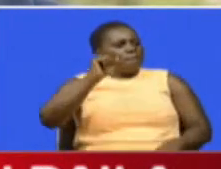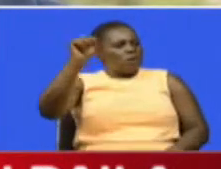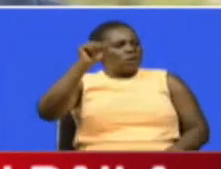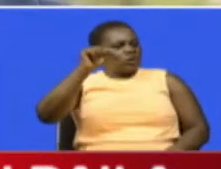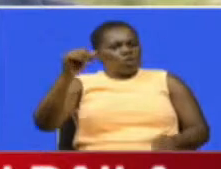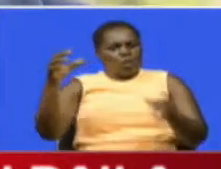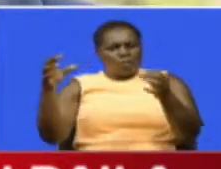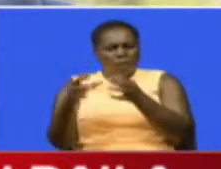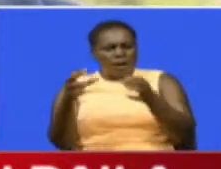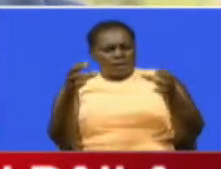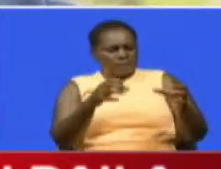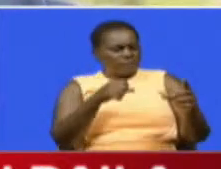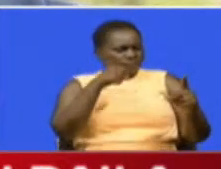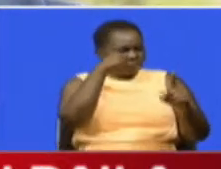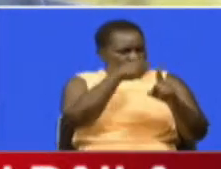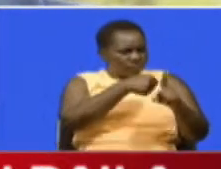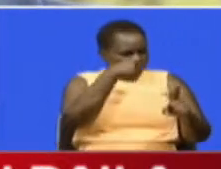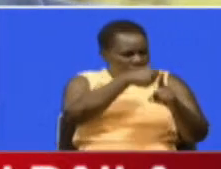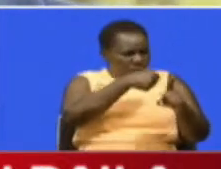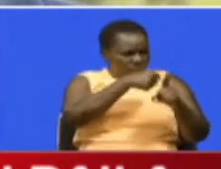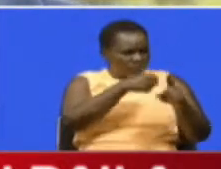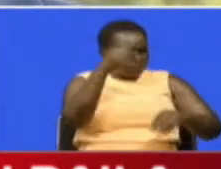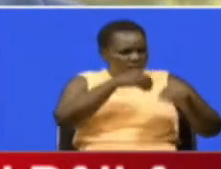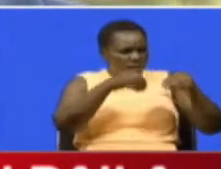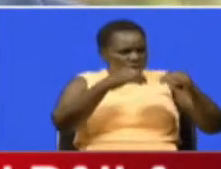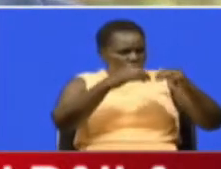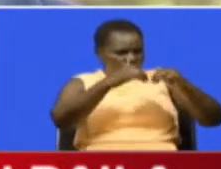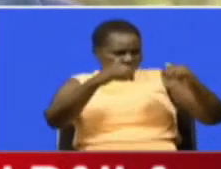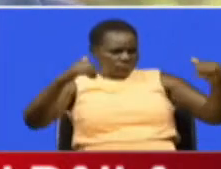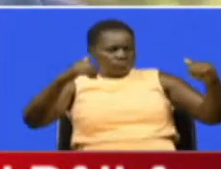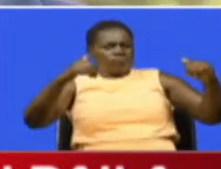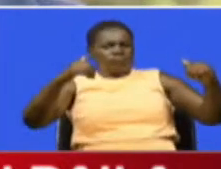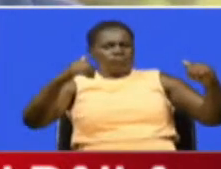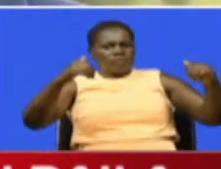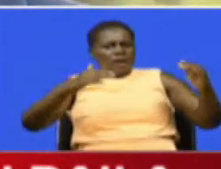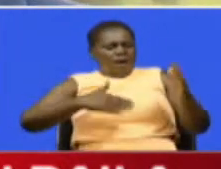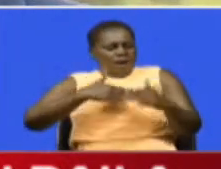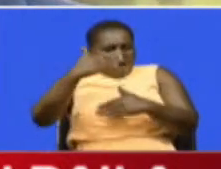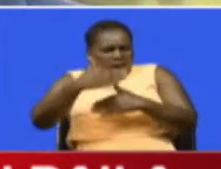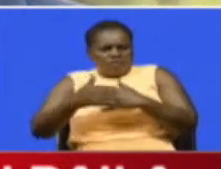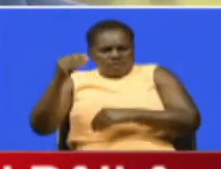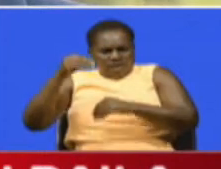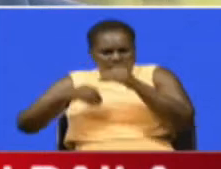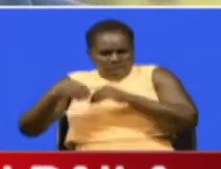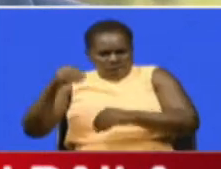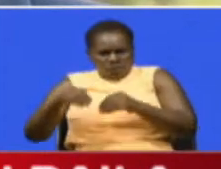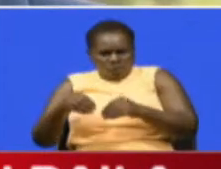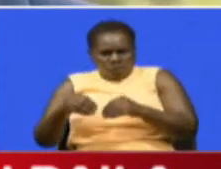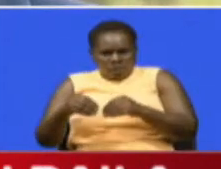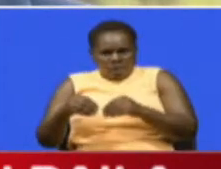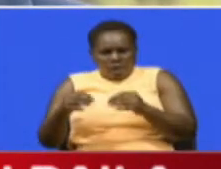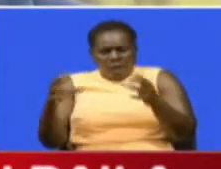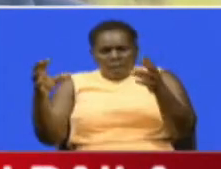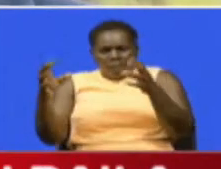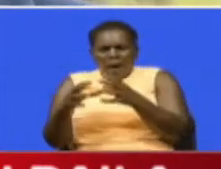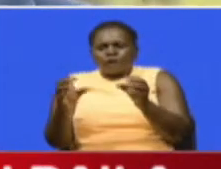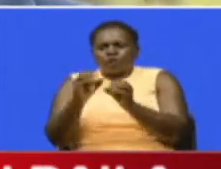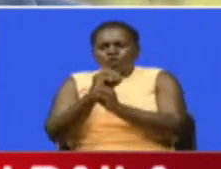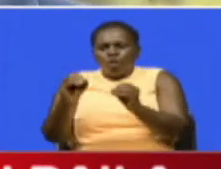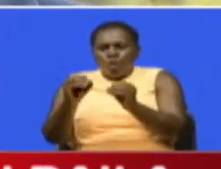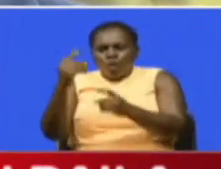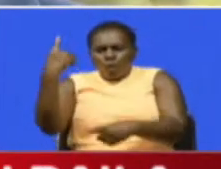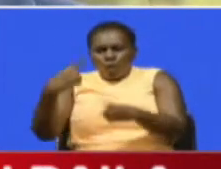parties fight elections separately. And after the elections, if no party